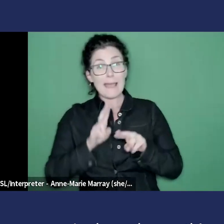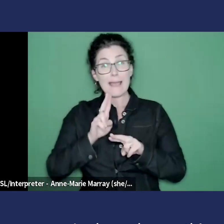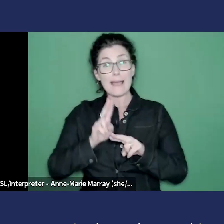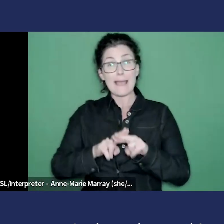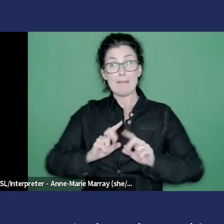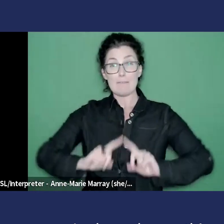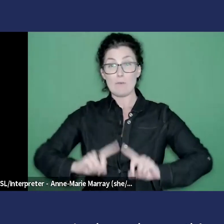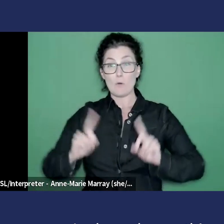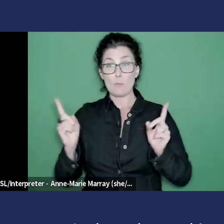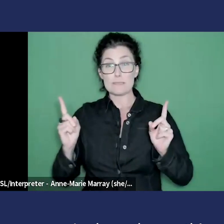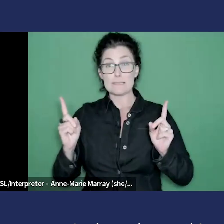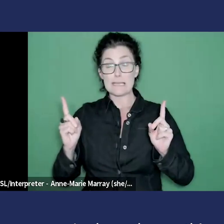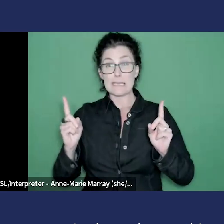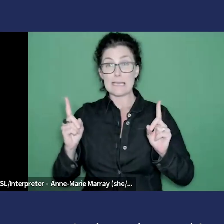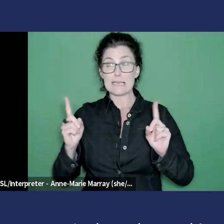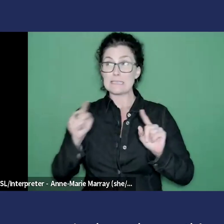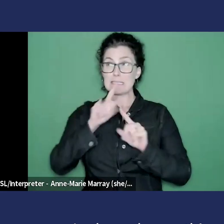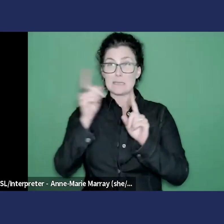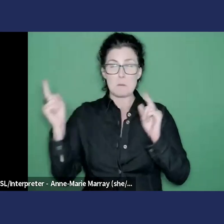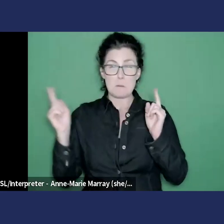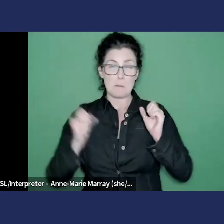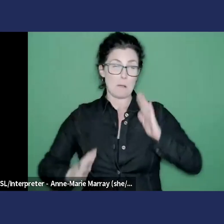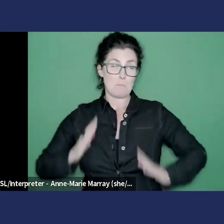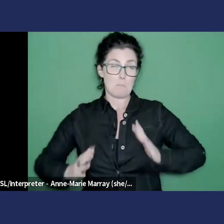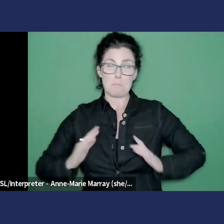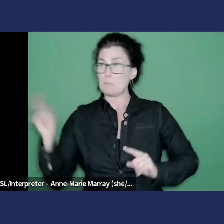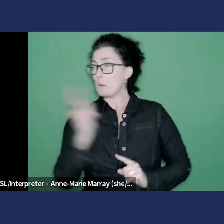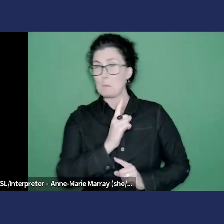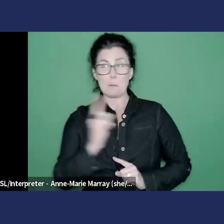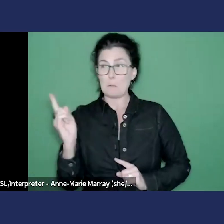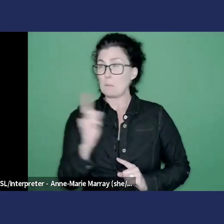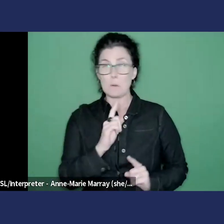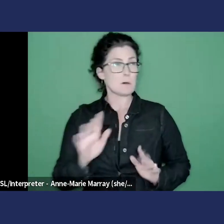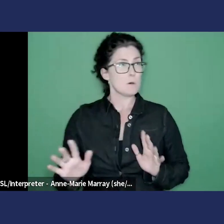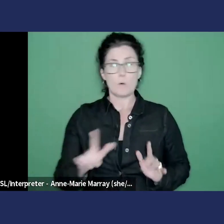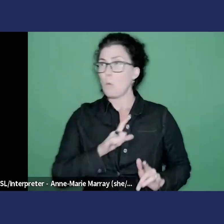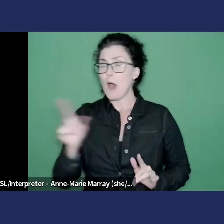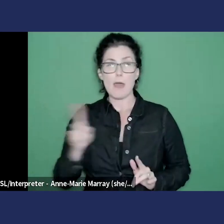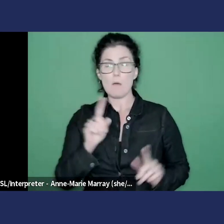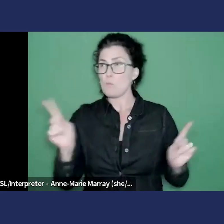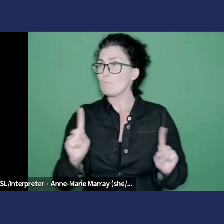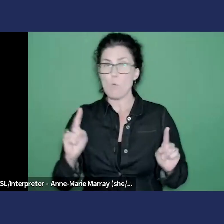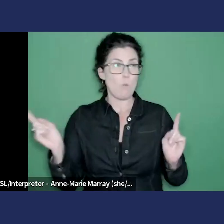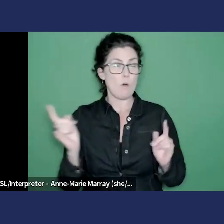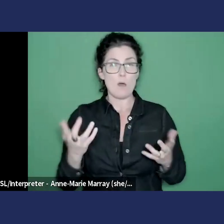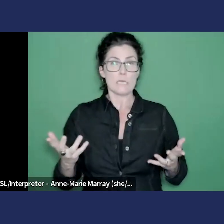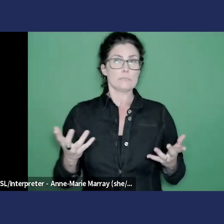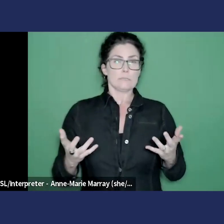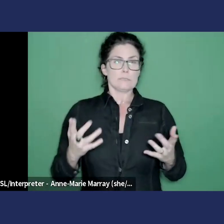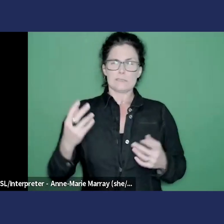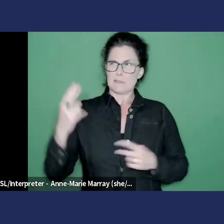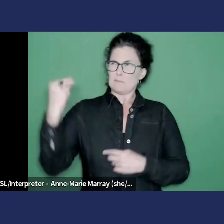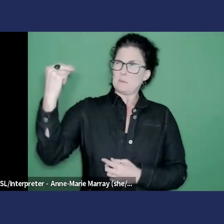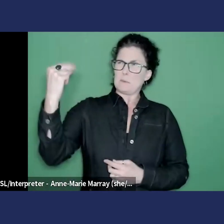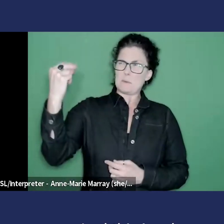safety and of security, it can make us feel unsafe. And that's when